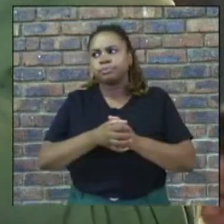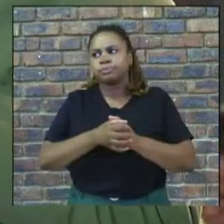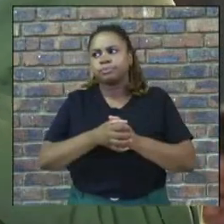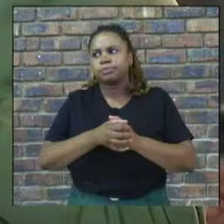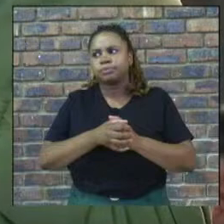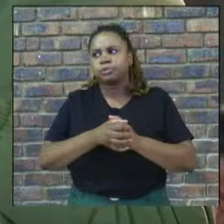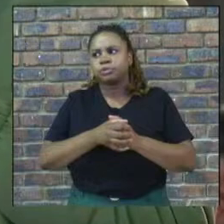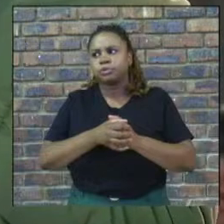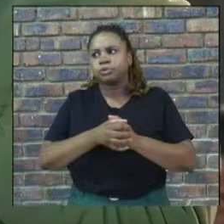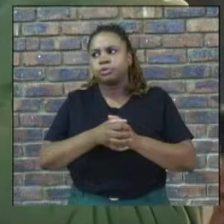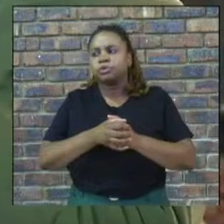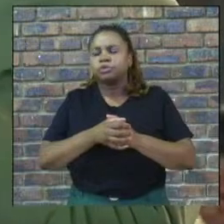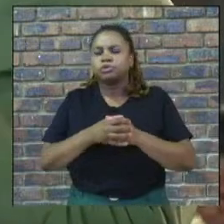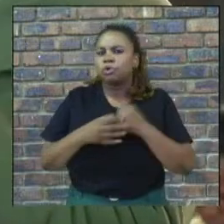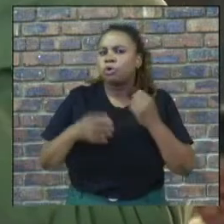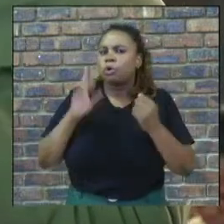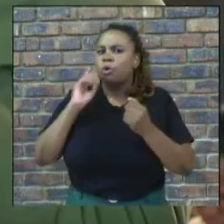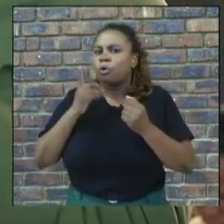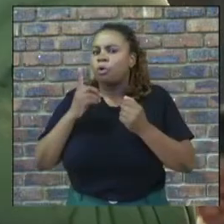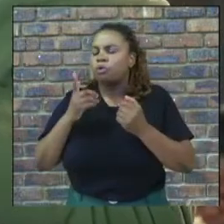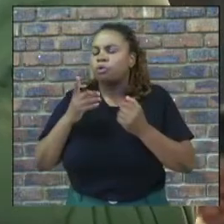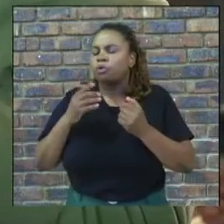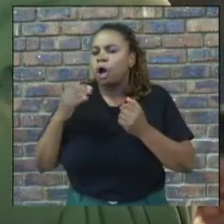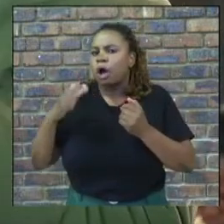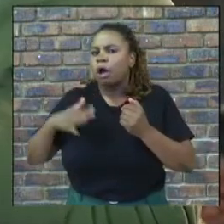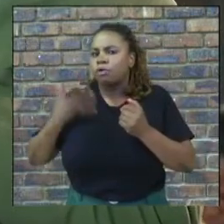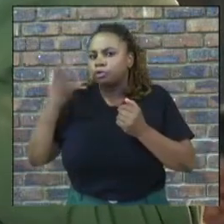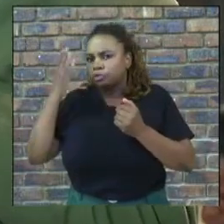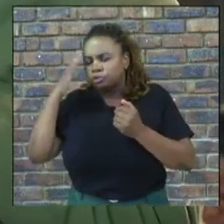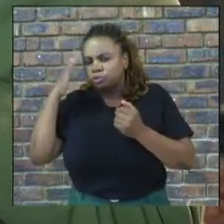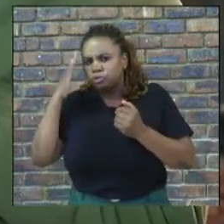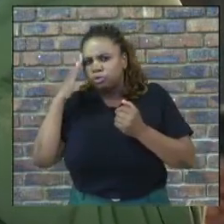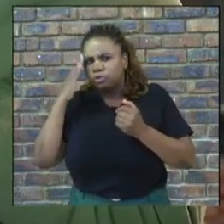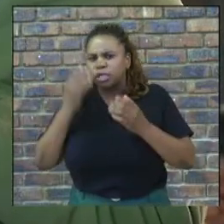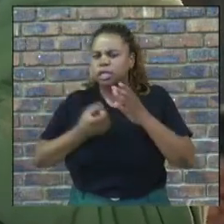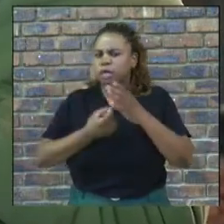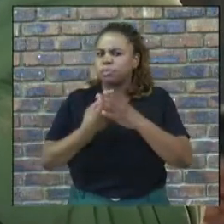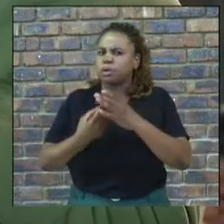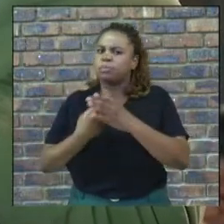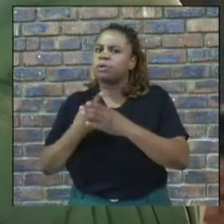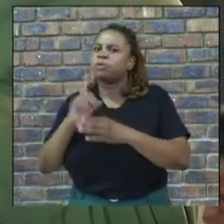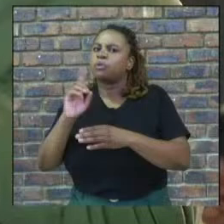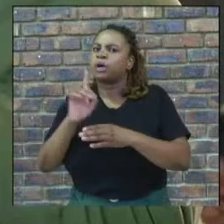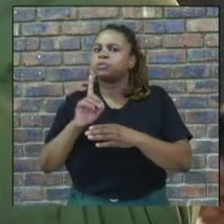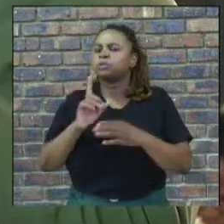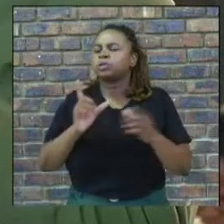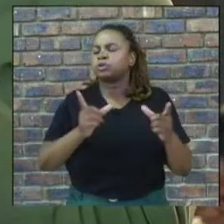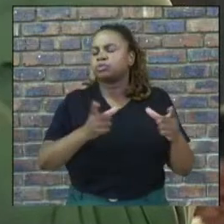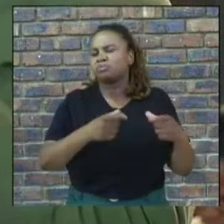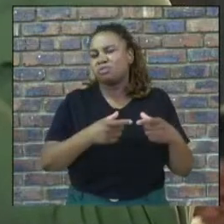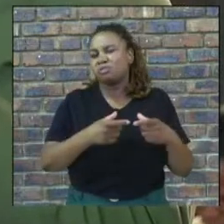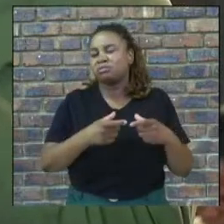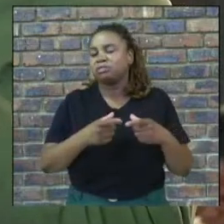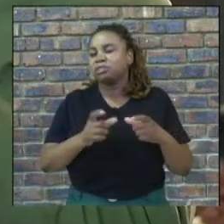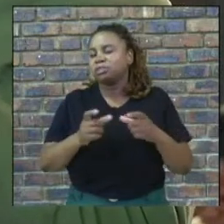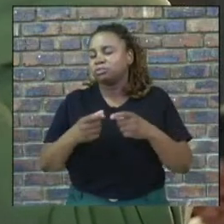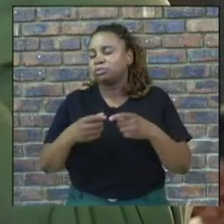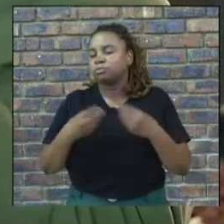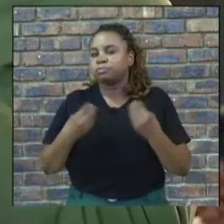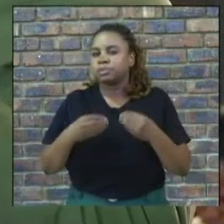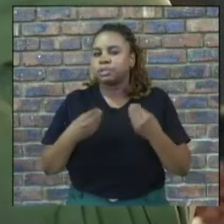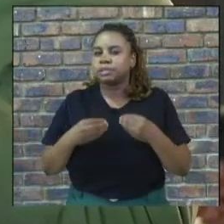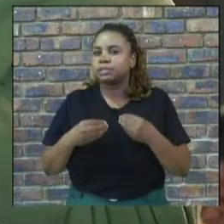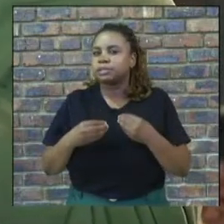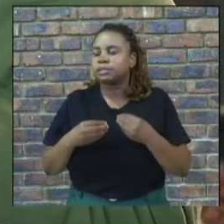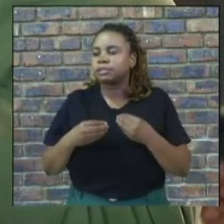enterprise tse protecting the South Africans? Because what I'm seeing is these companies that can